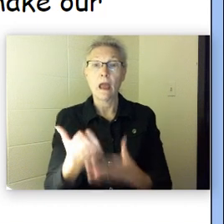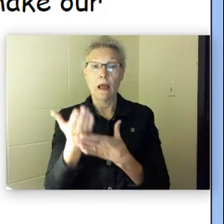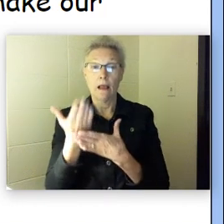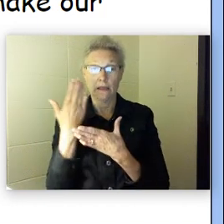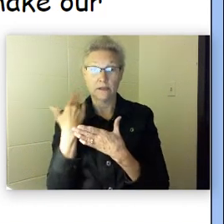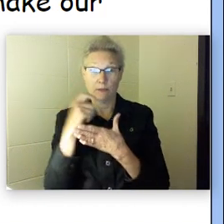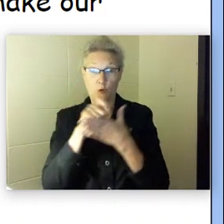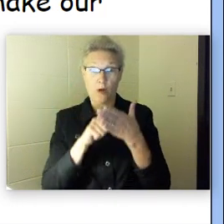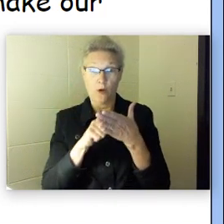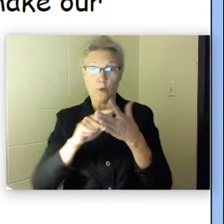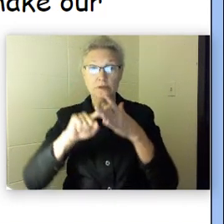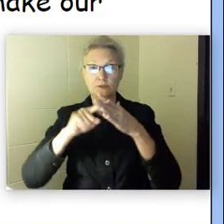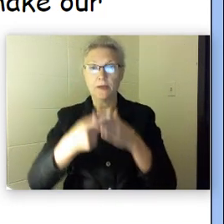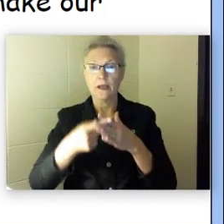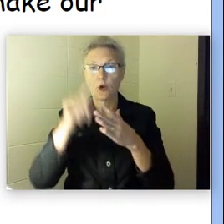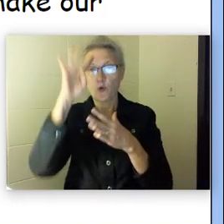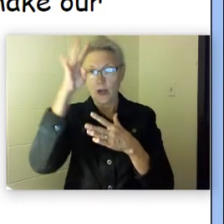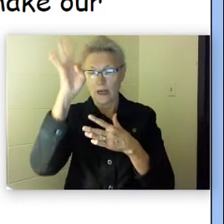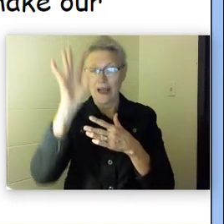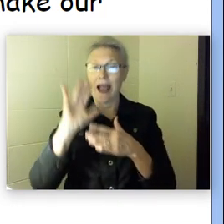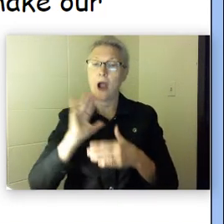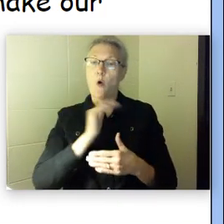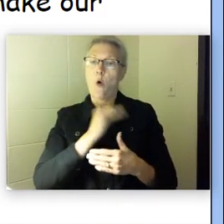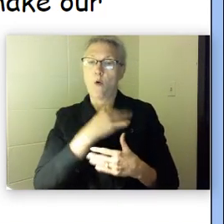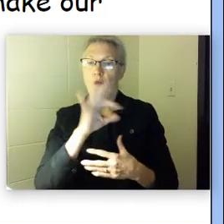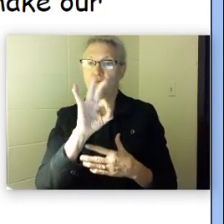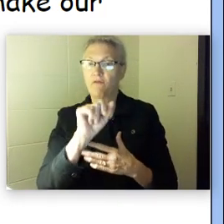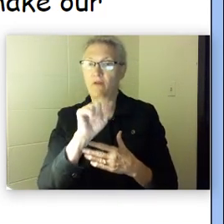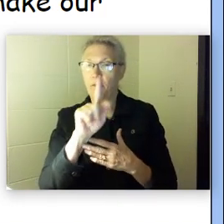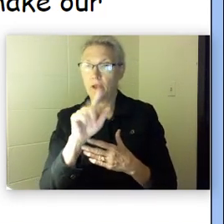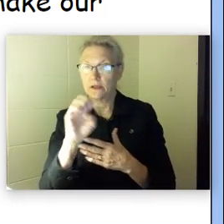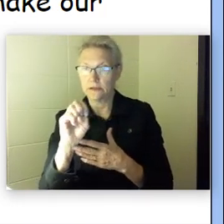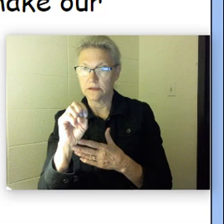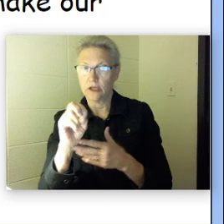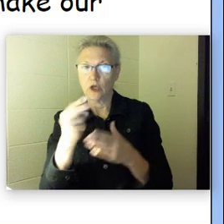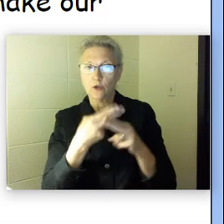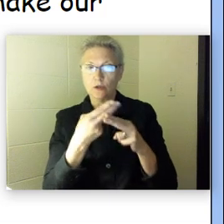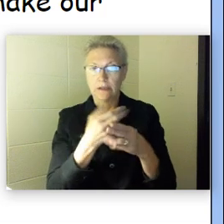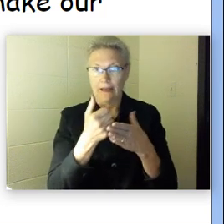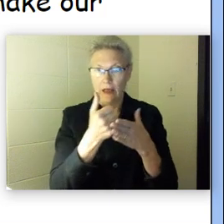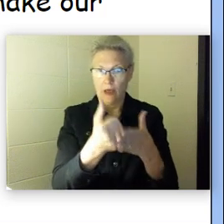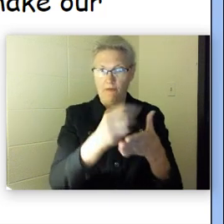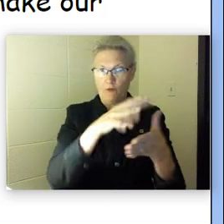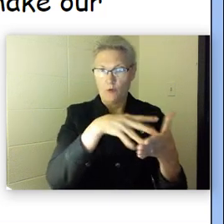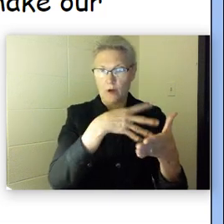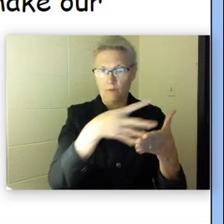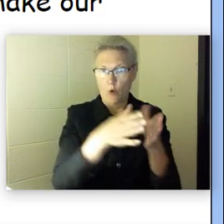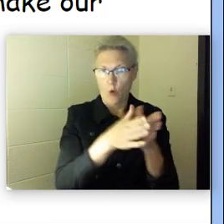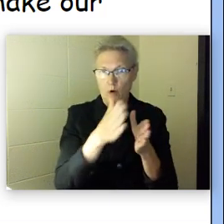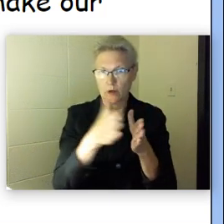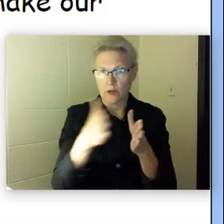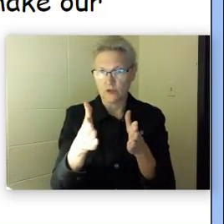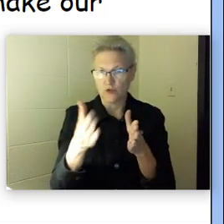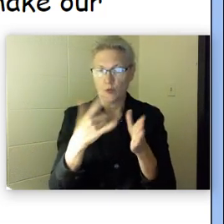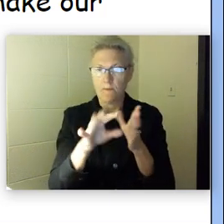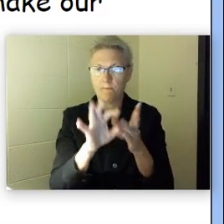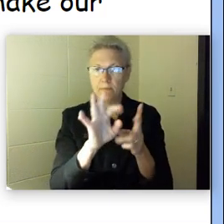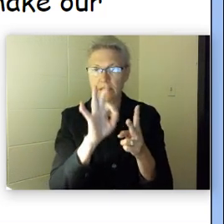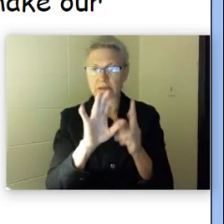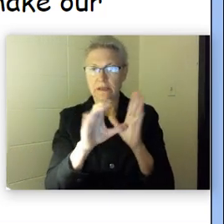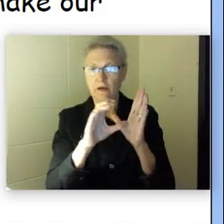Last time in writing, we began creating our own fables. Using the help of a graphic organizer, we were able to pick our characters, setting,